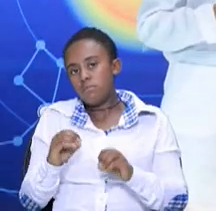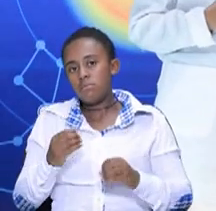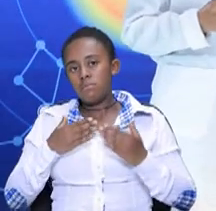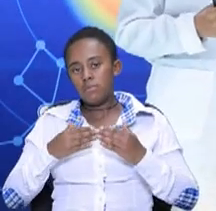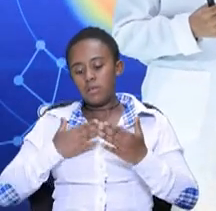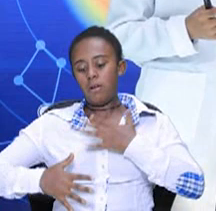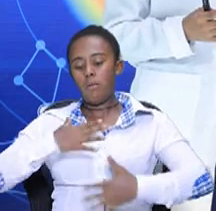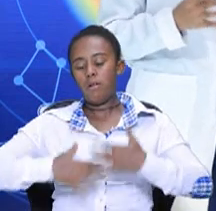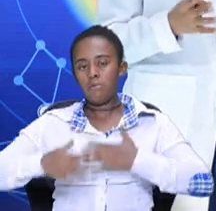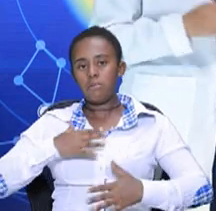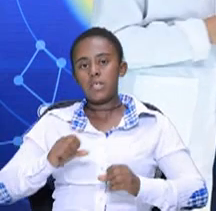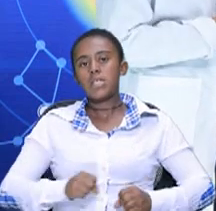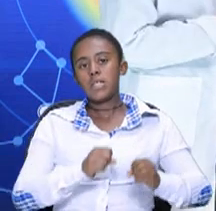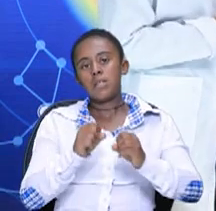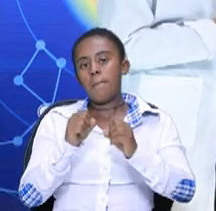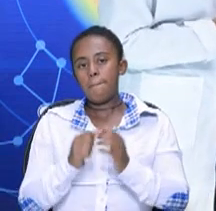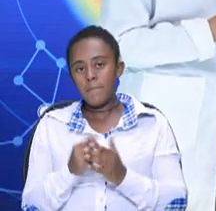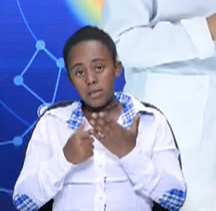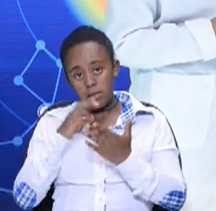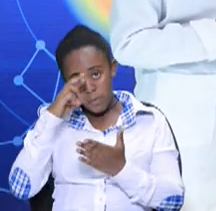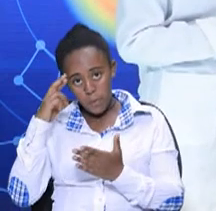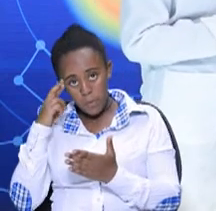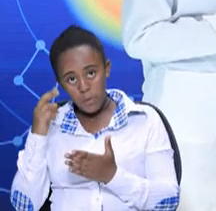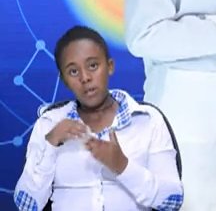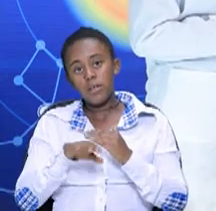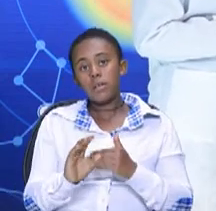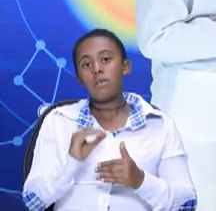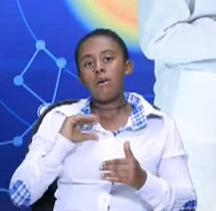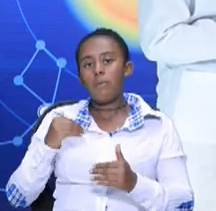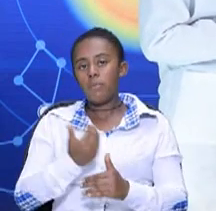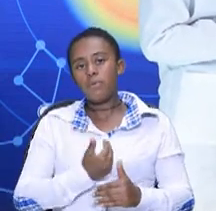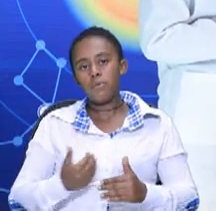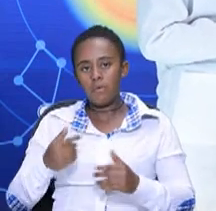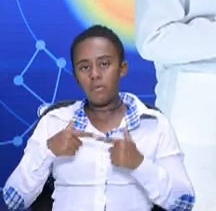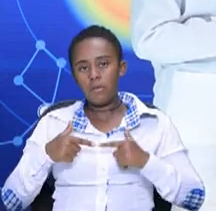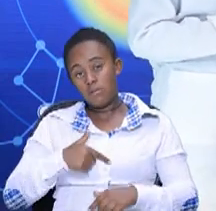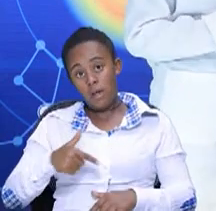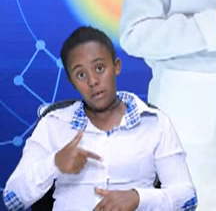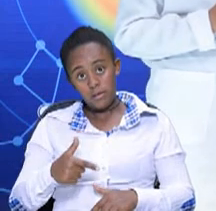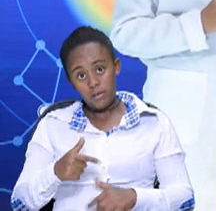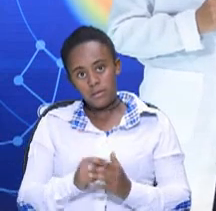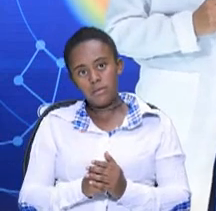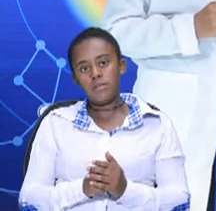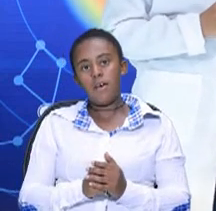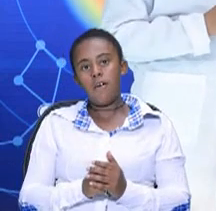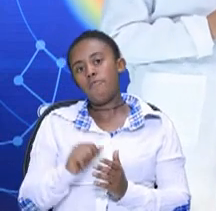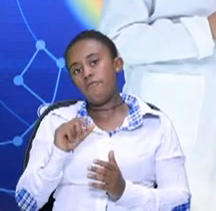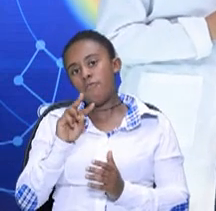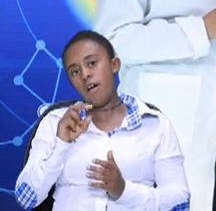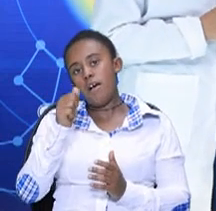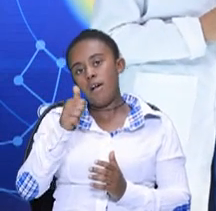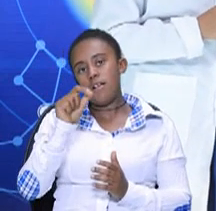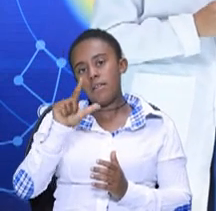our circulatory system. This is because in our heart there are valves